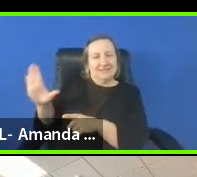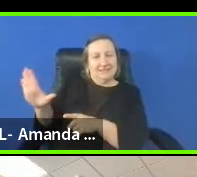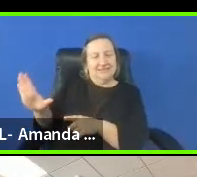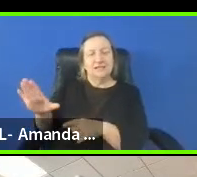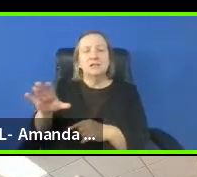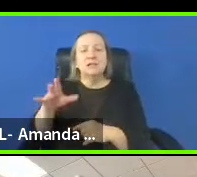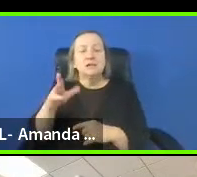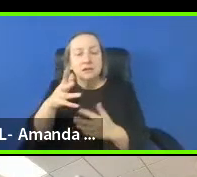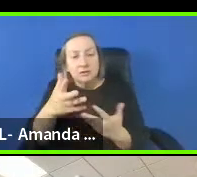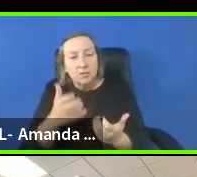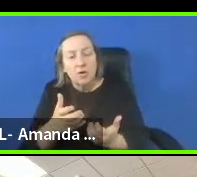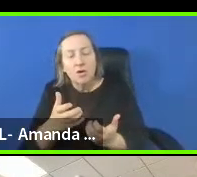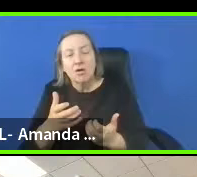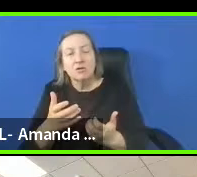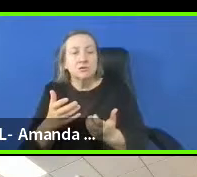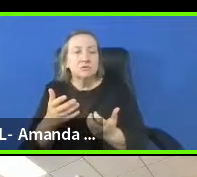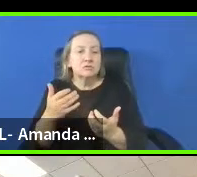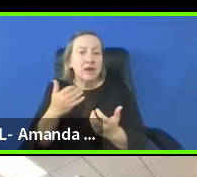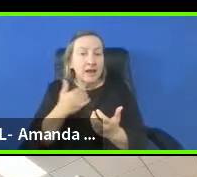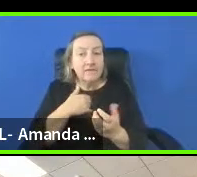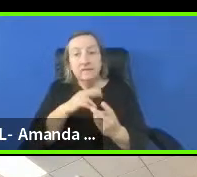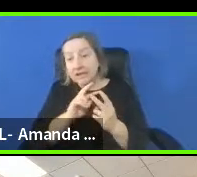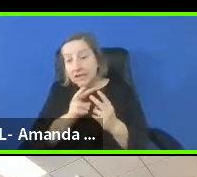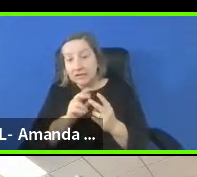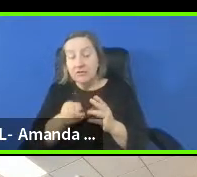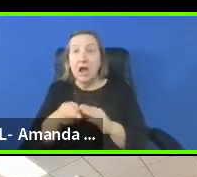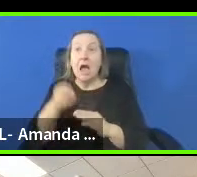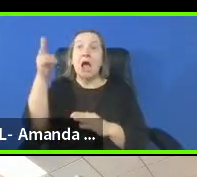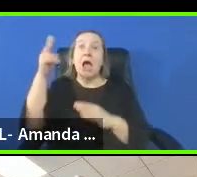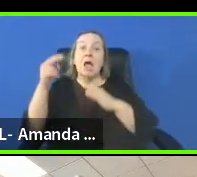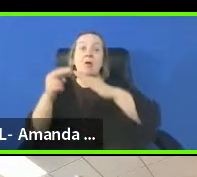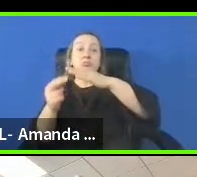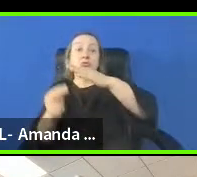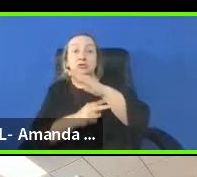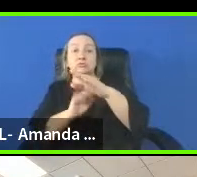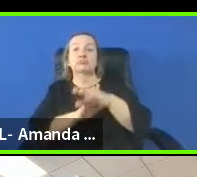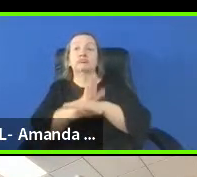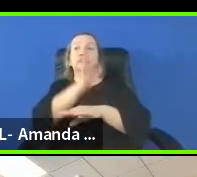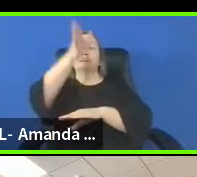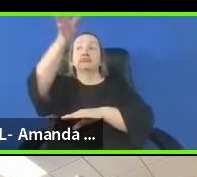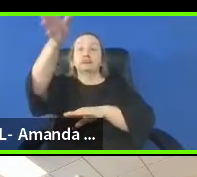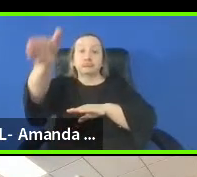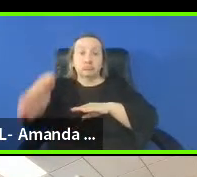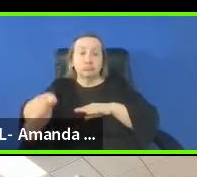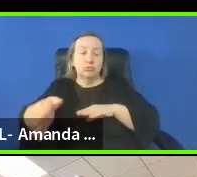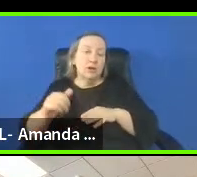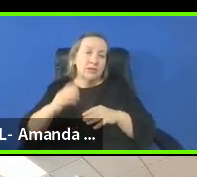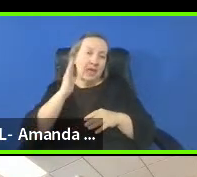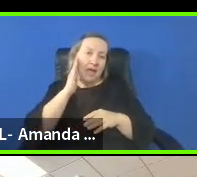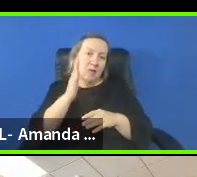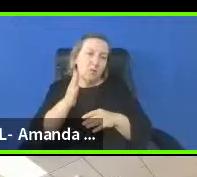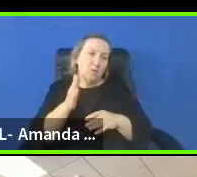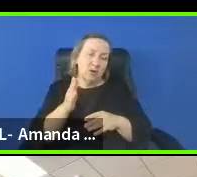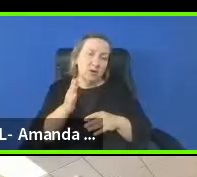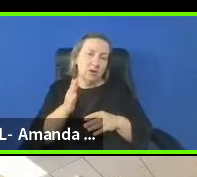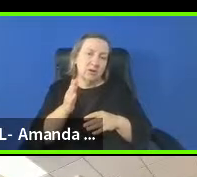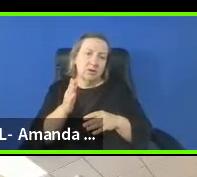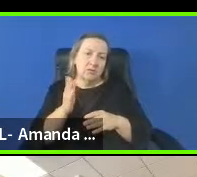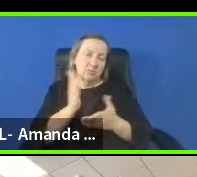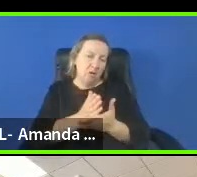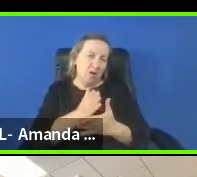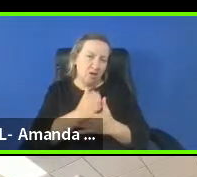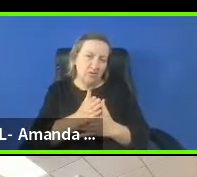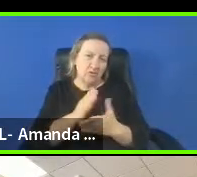have either a very high bridge, which would have been disruptive to the communities